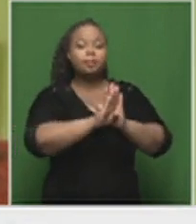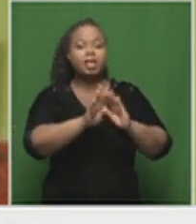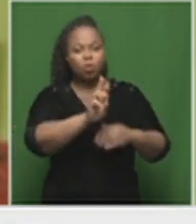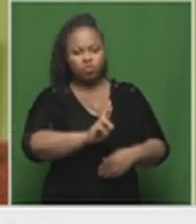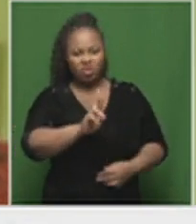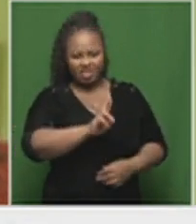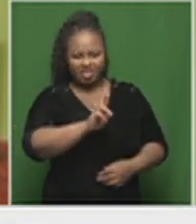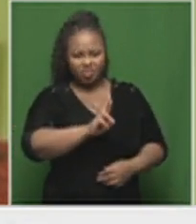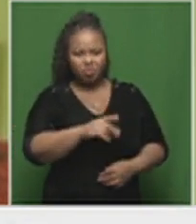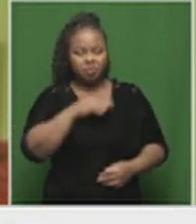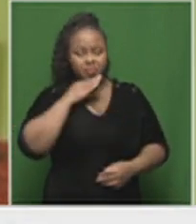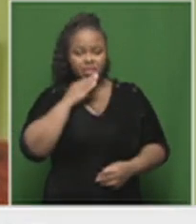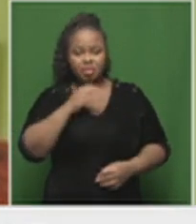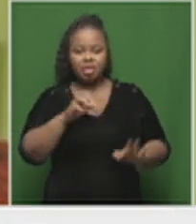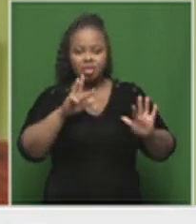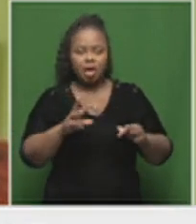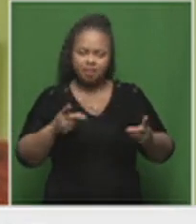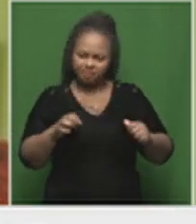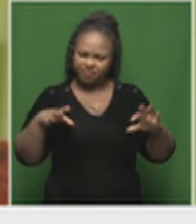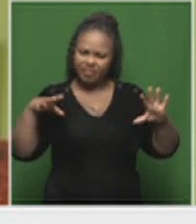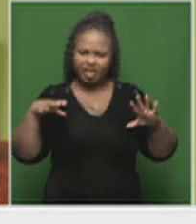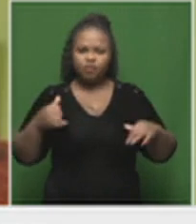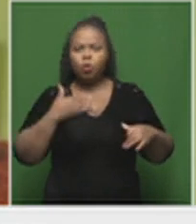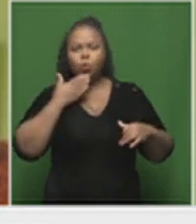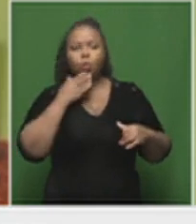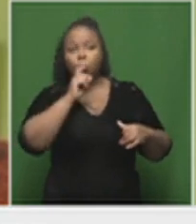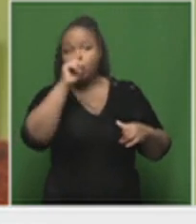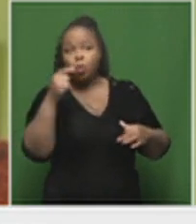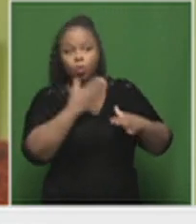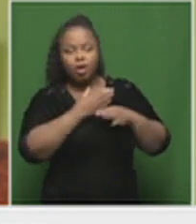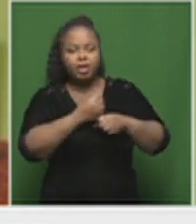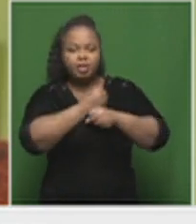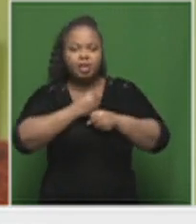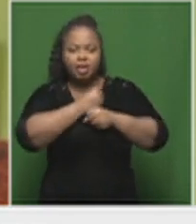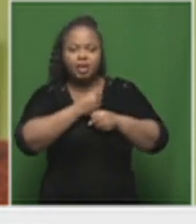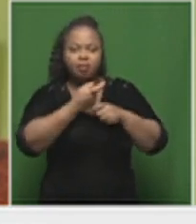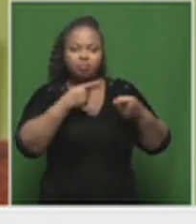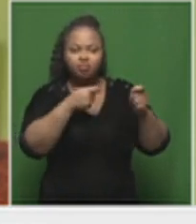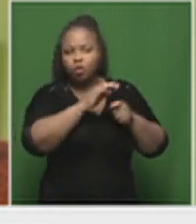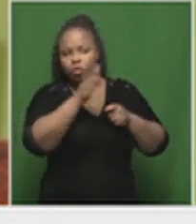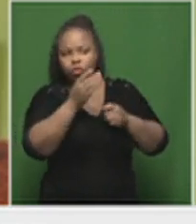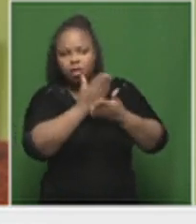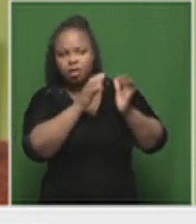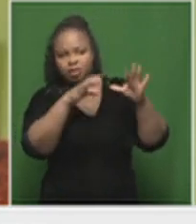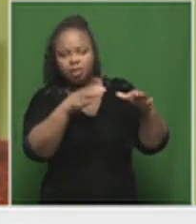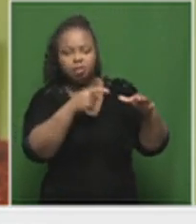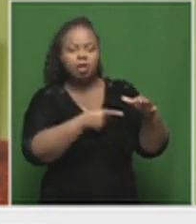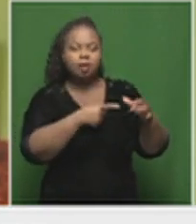richest billionaires working in the pharmaceutical sector. So much more needs to be done to mobilize